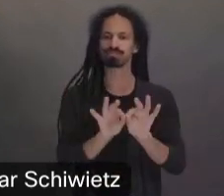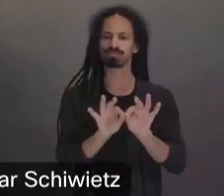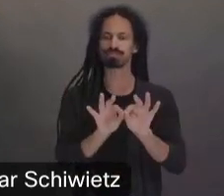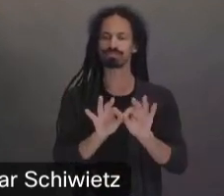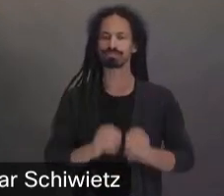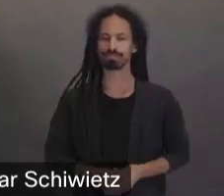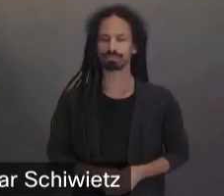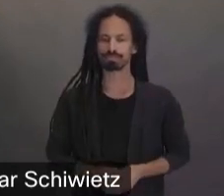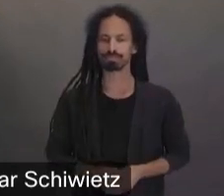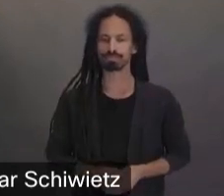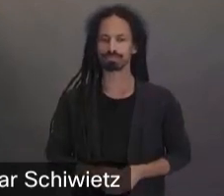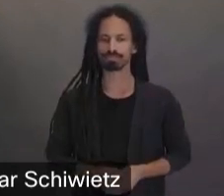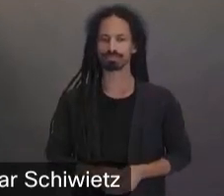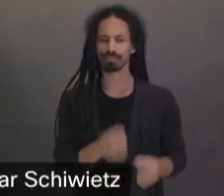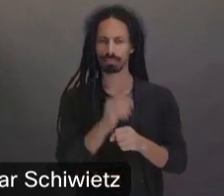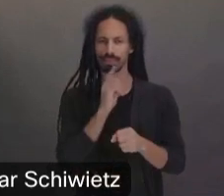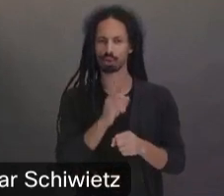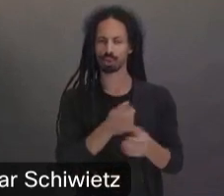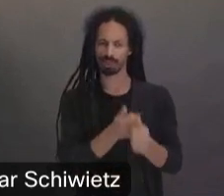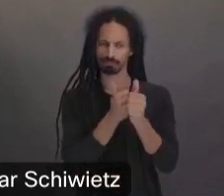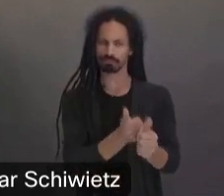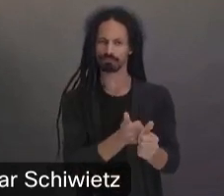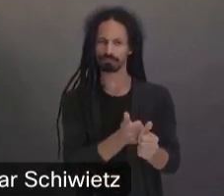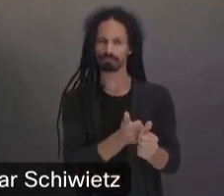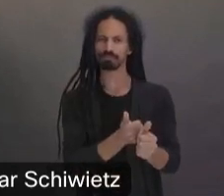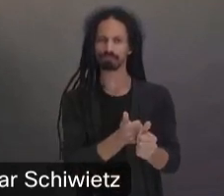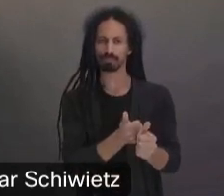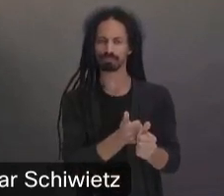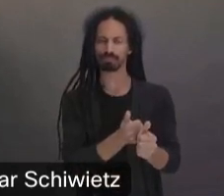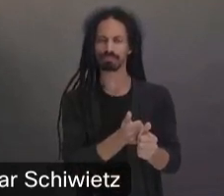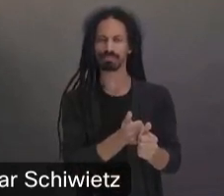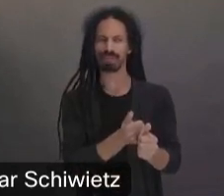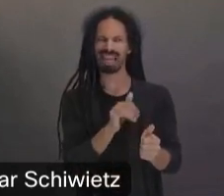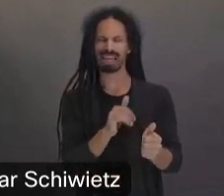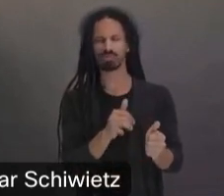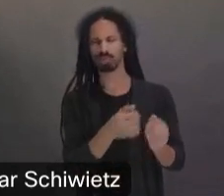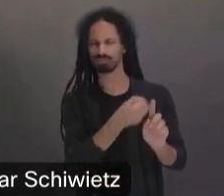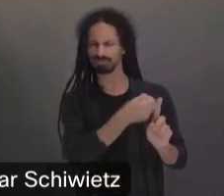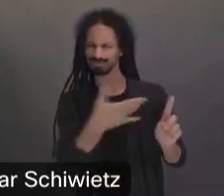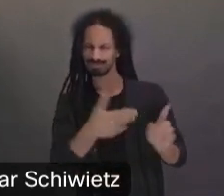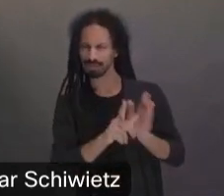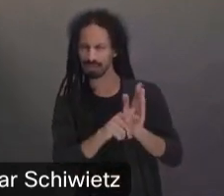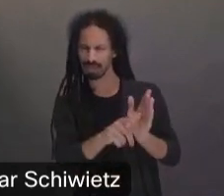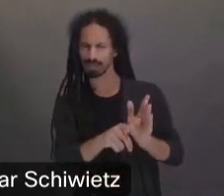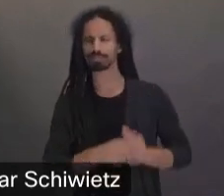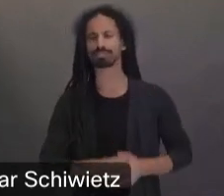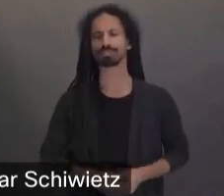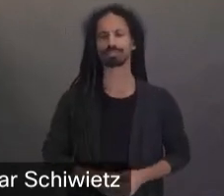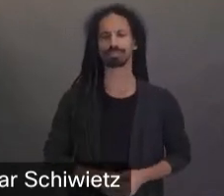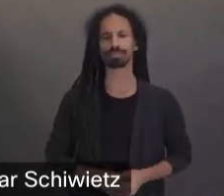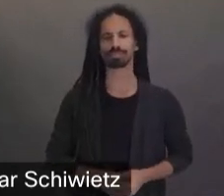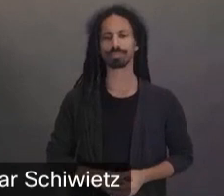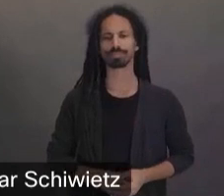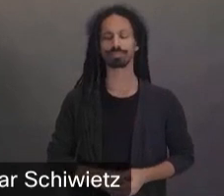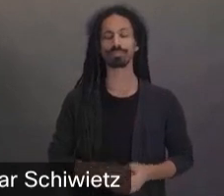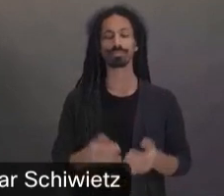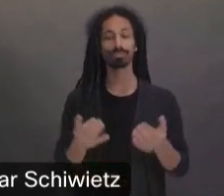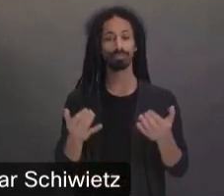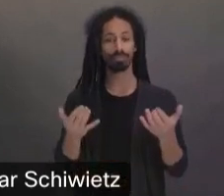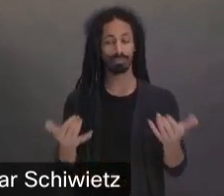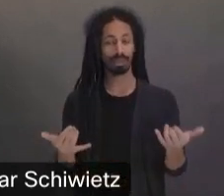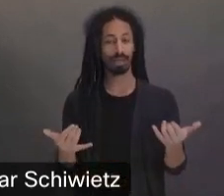for understanding APA. And we'll come back to that shortly. So now let's look at these